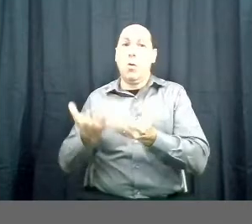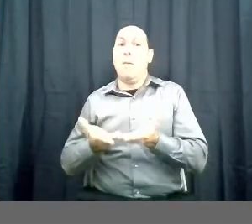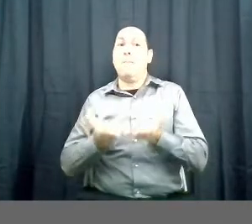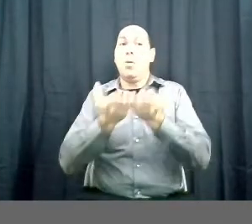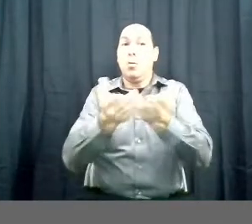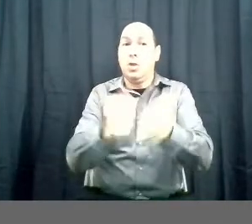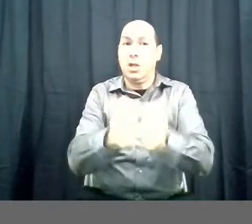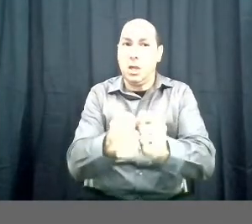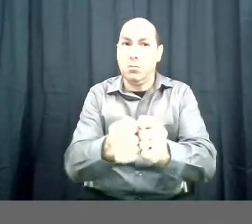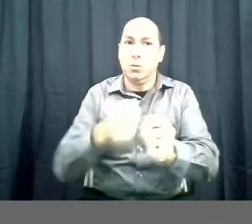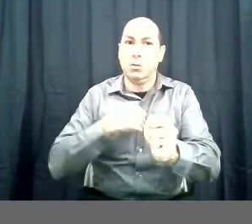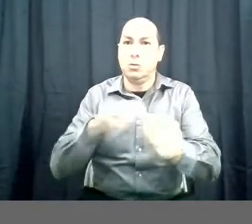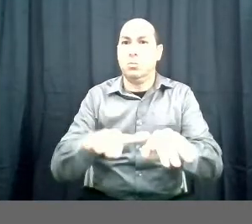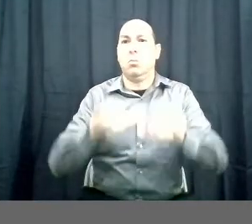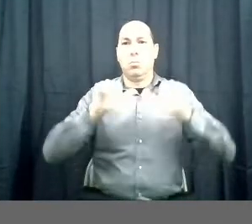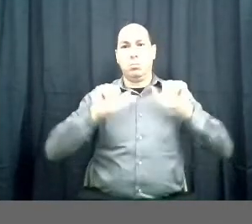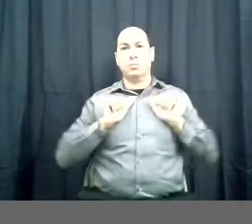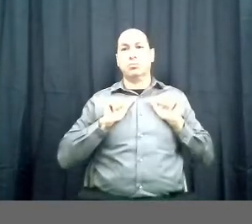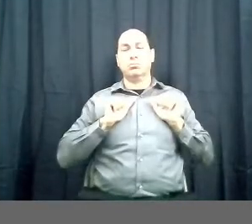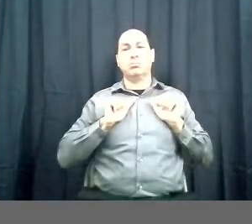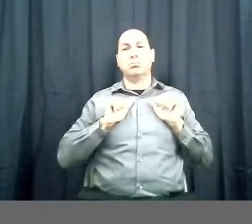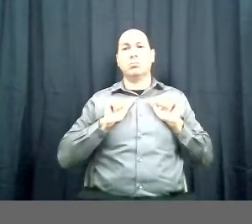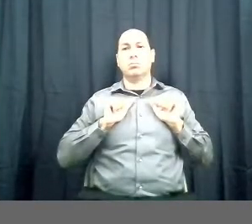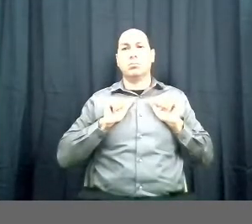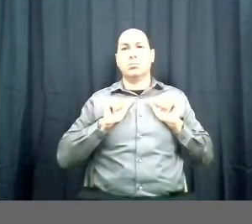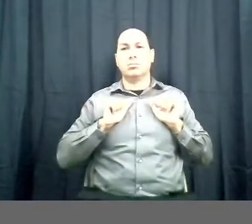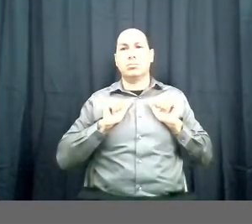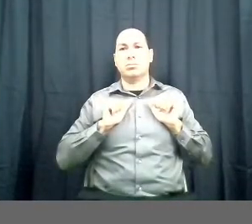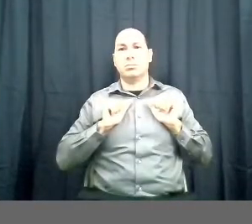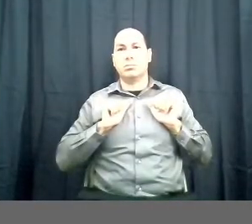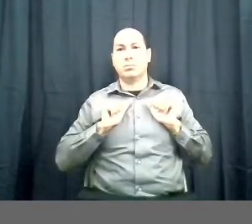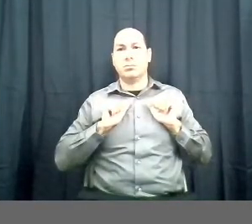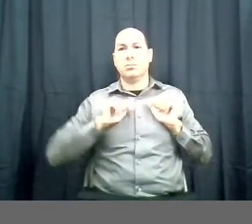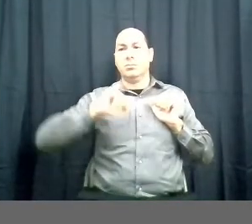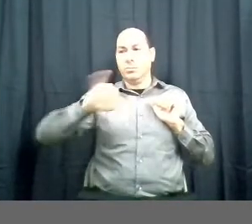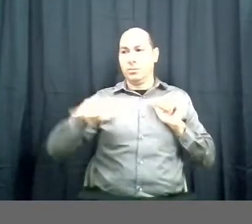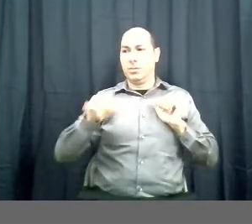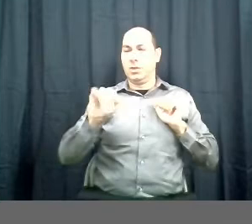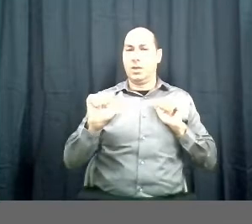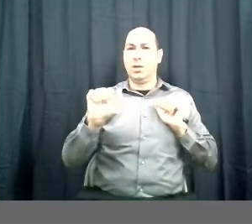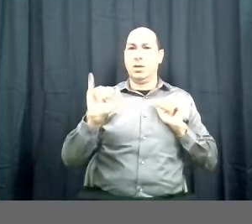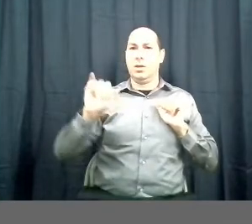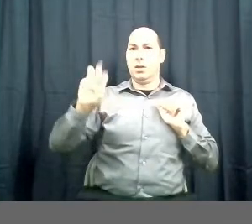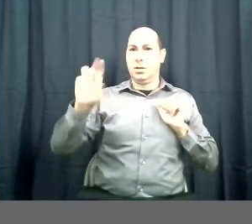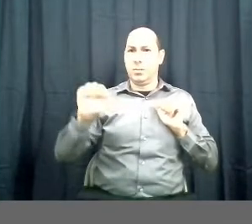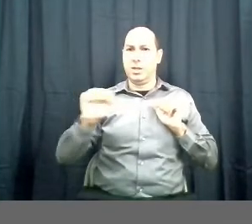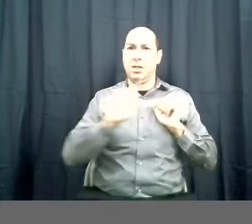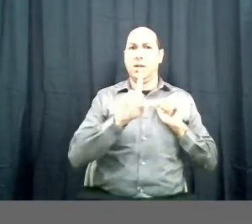modification, given what I've learned from Jaime and David. Thank you for that.